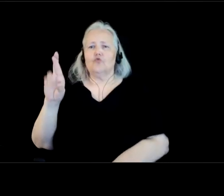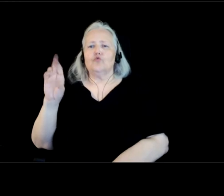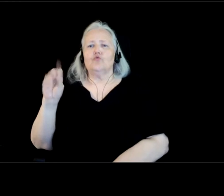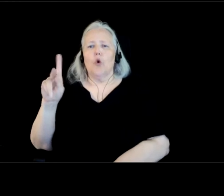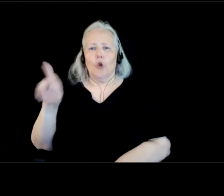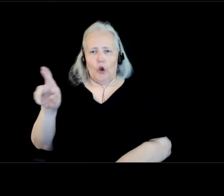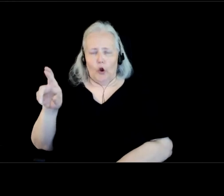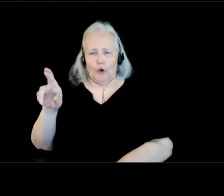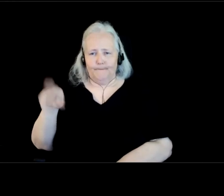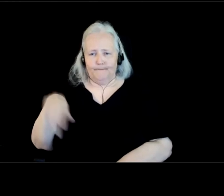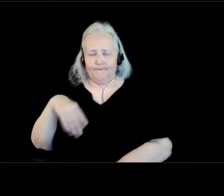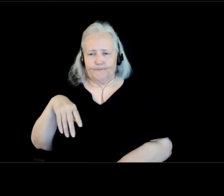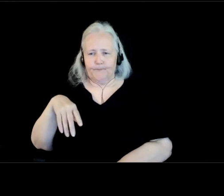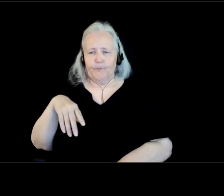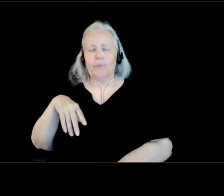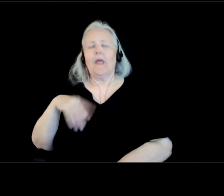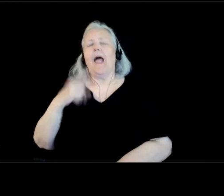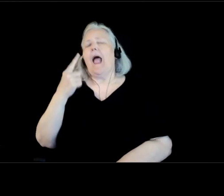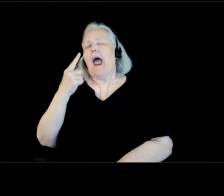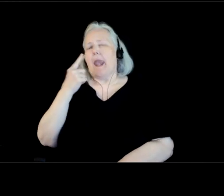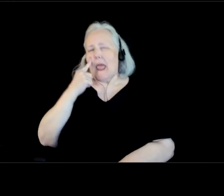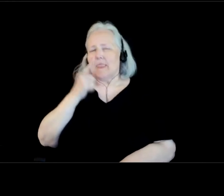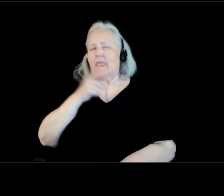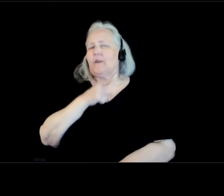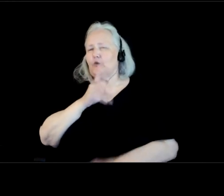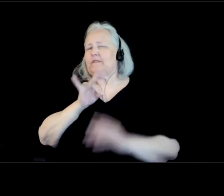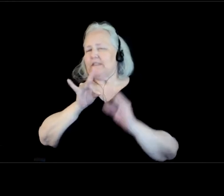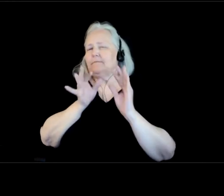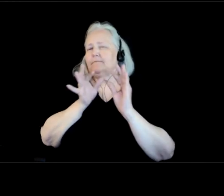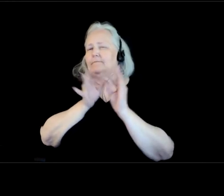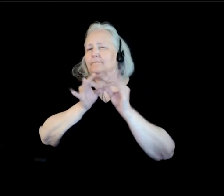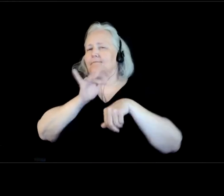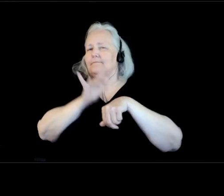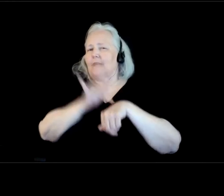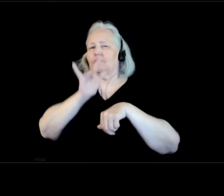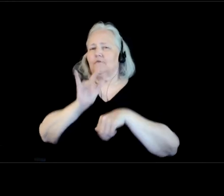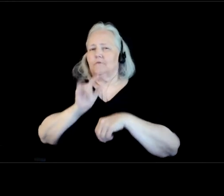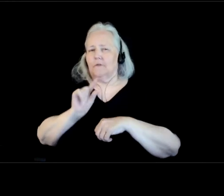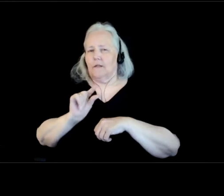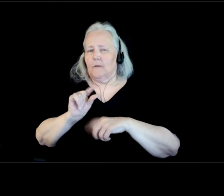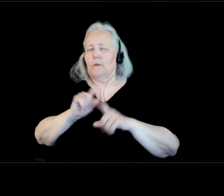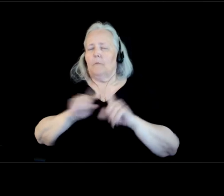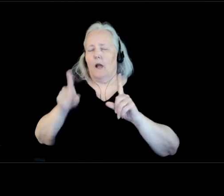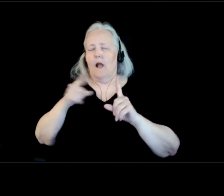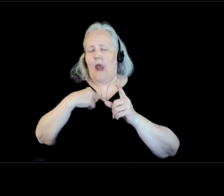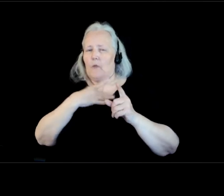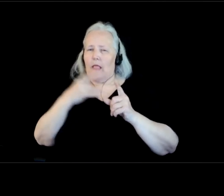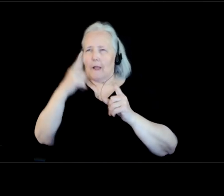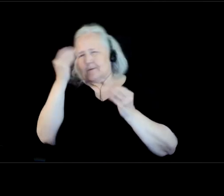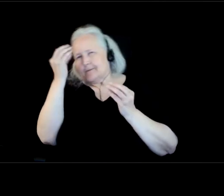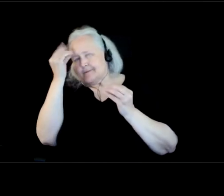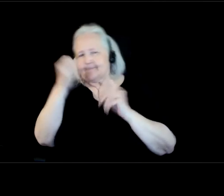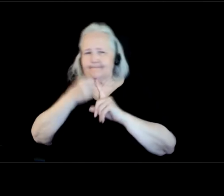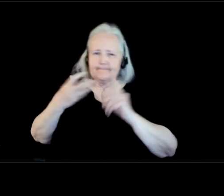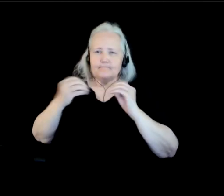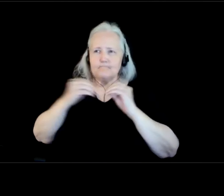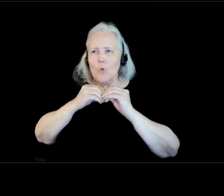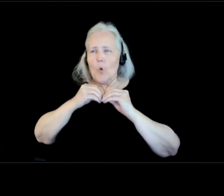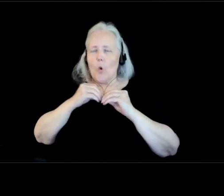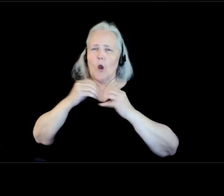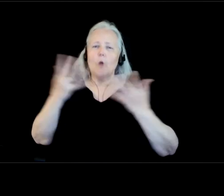you briefly touched on it in your presentation, Colleen, but I think it's worth just thinking about it a bit more, or saying how we think about